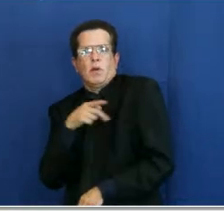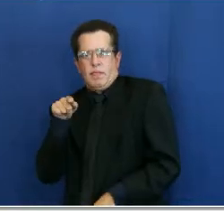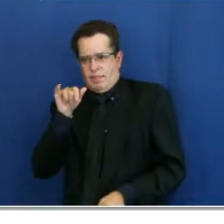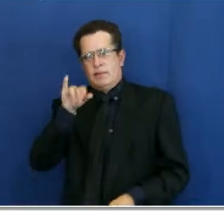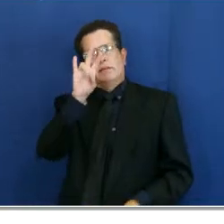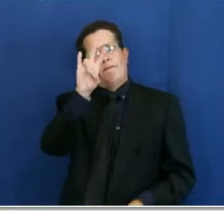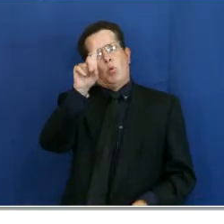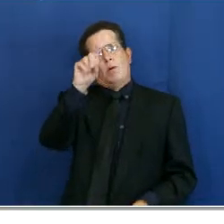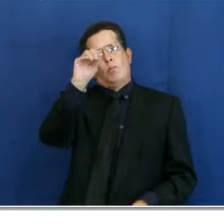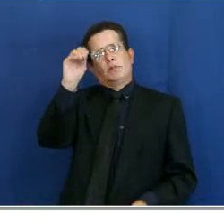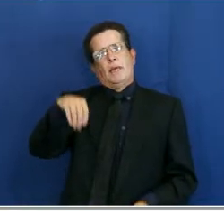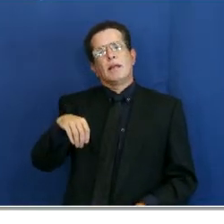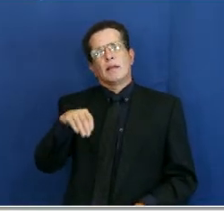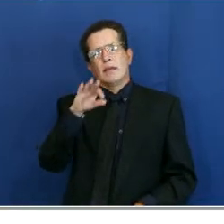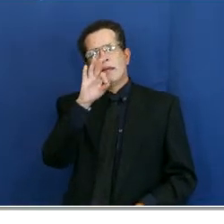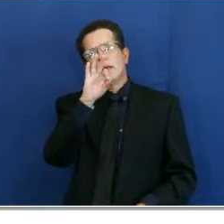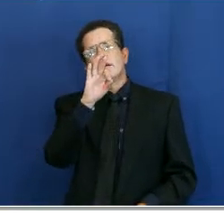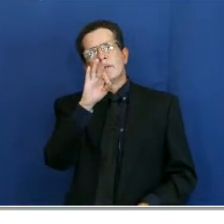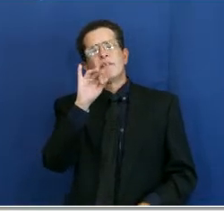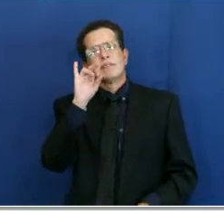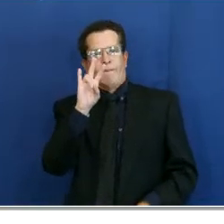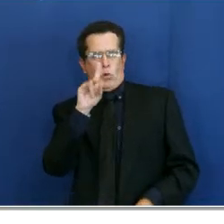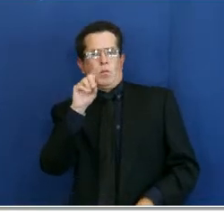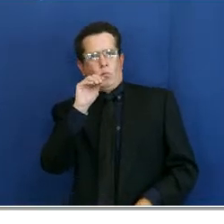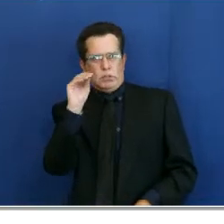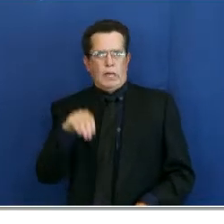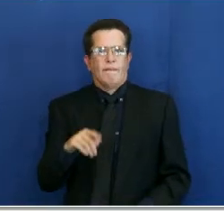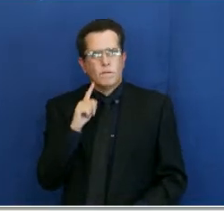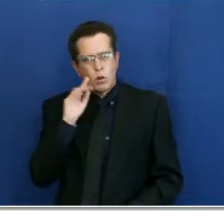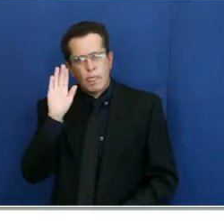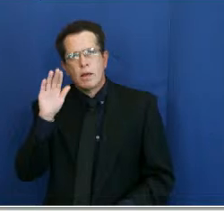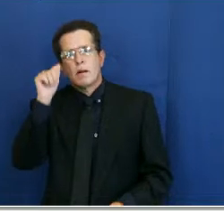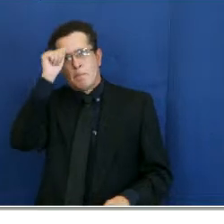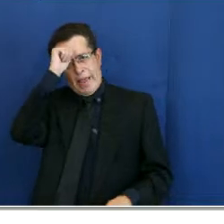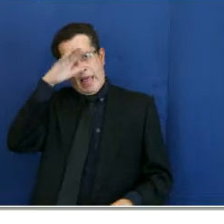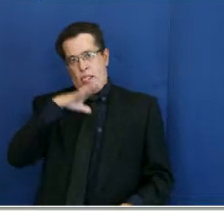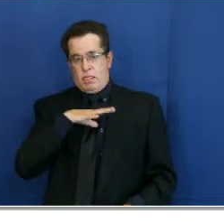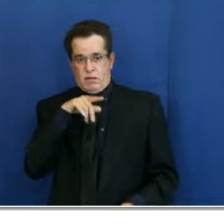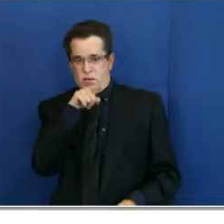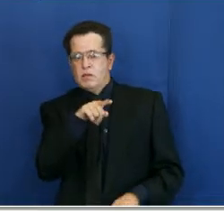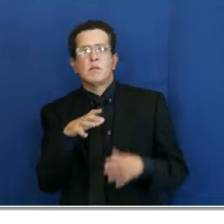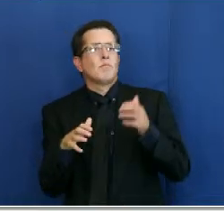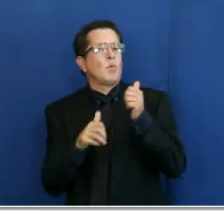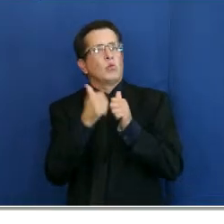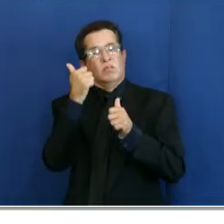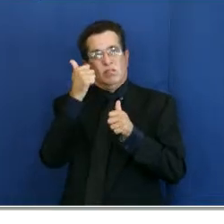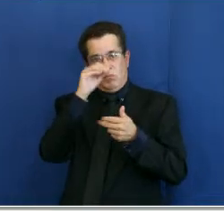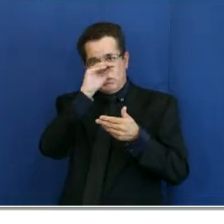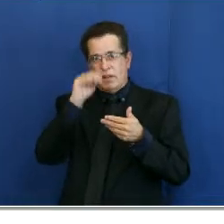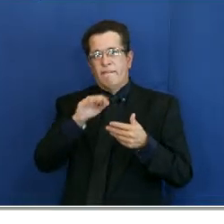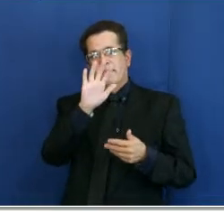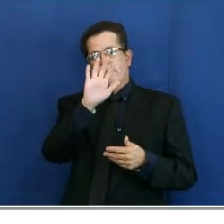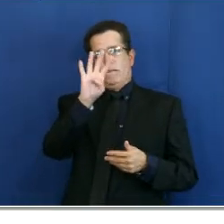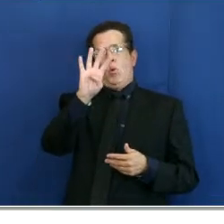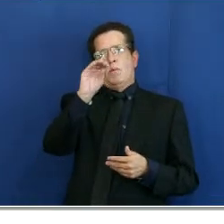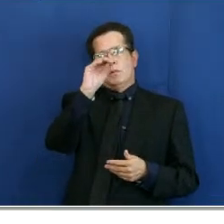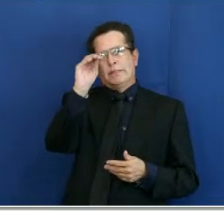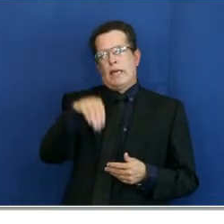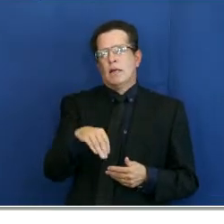71%, or 1,985 cases. Males represent the majority at 54%, which